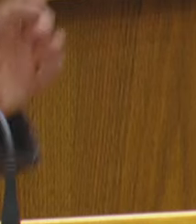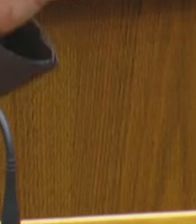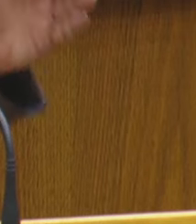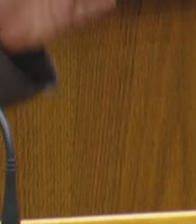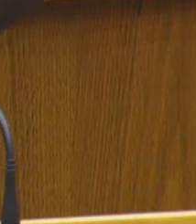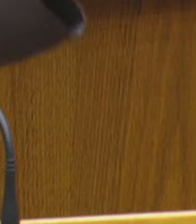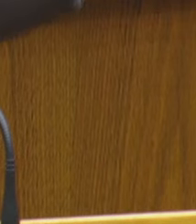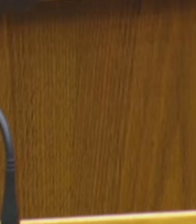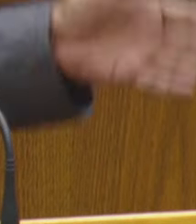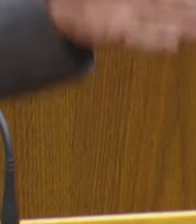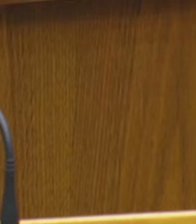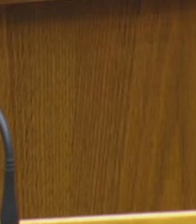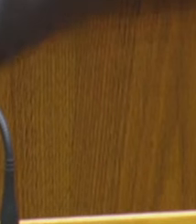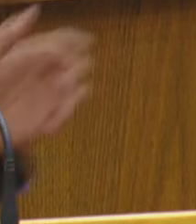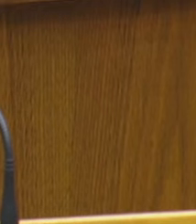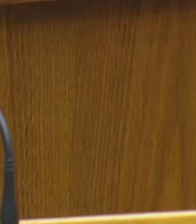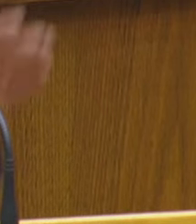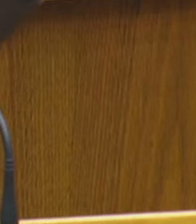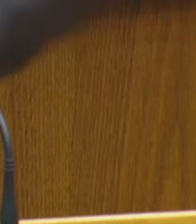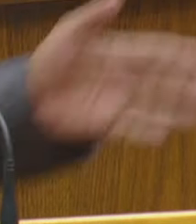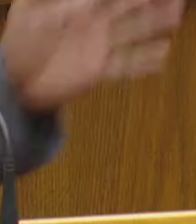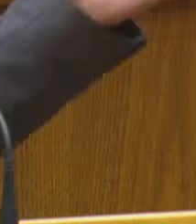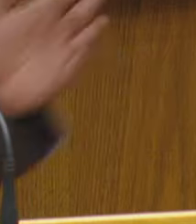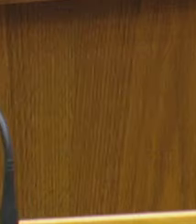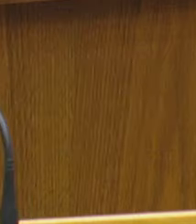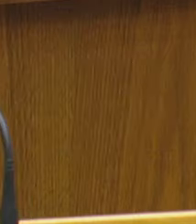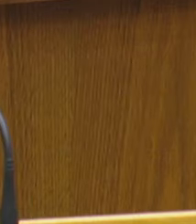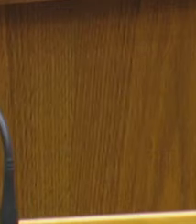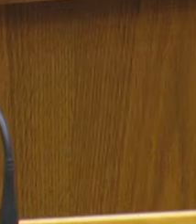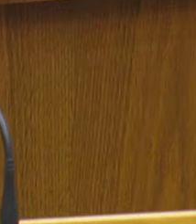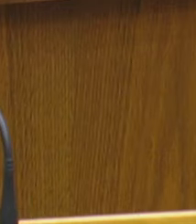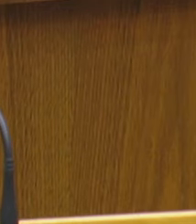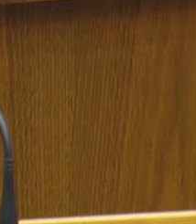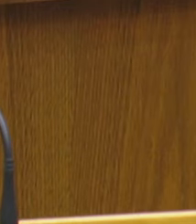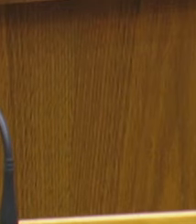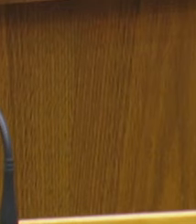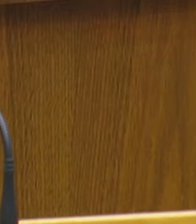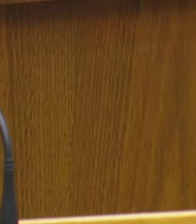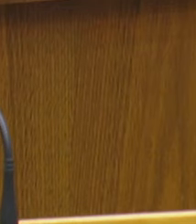So if your party chooses you because of your color and nothing else, that is your problem, not mine.